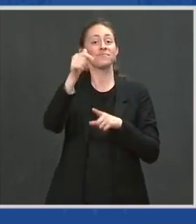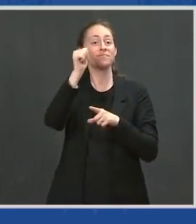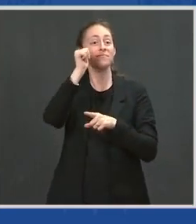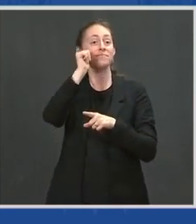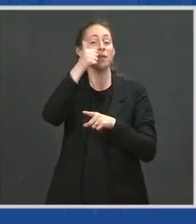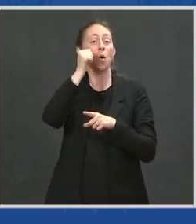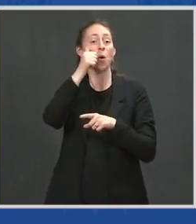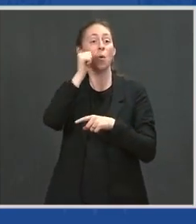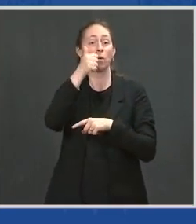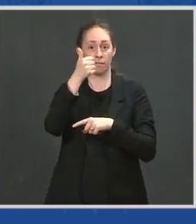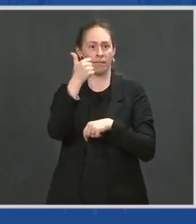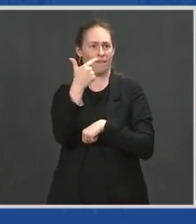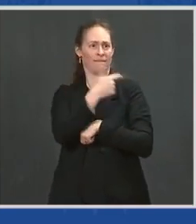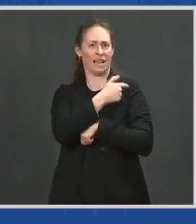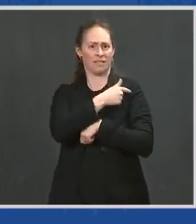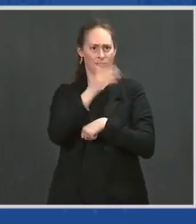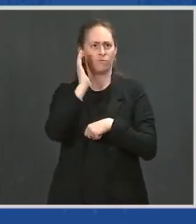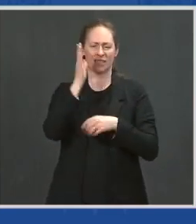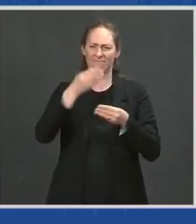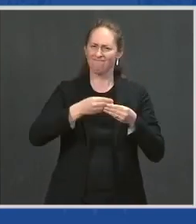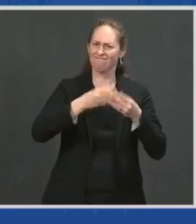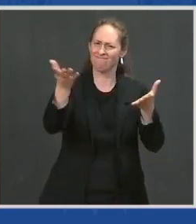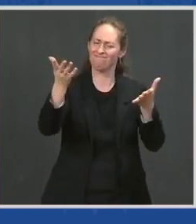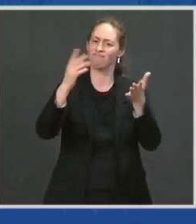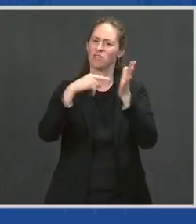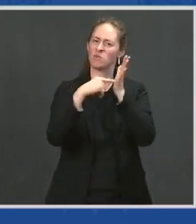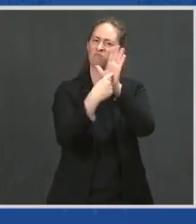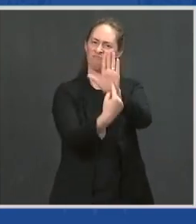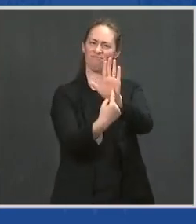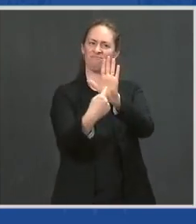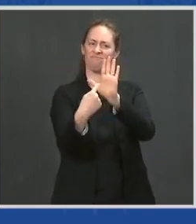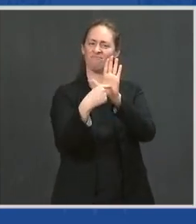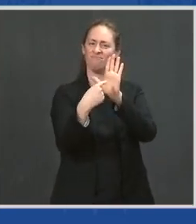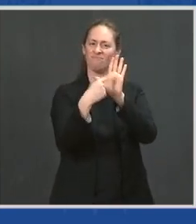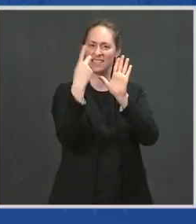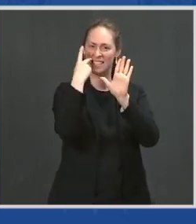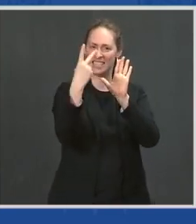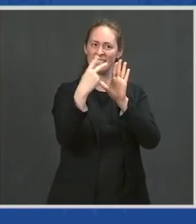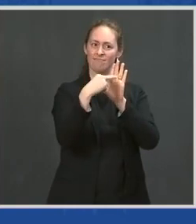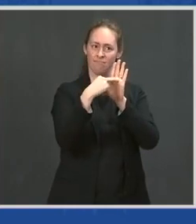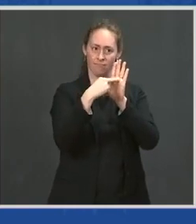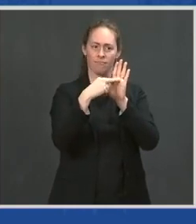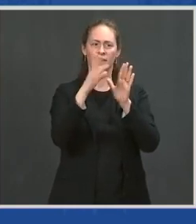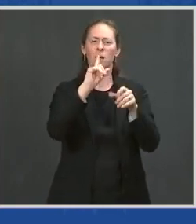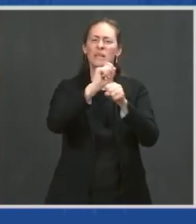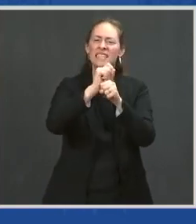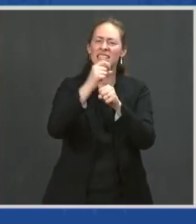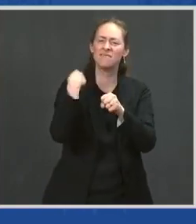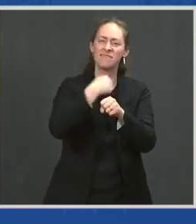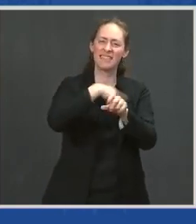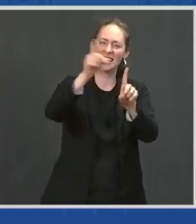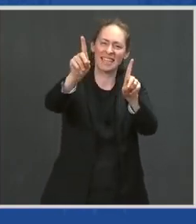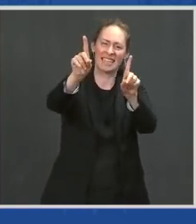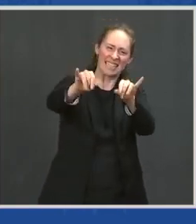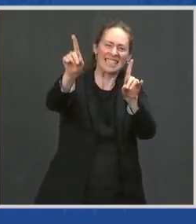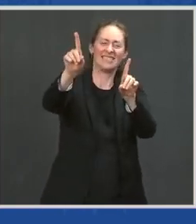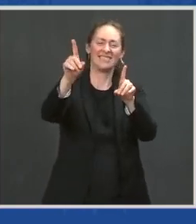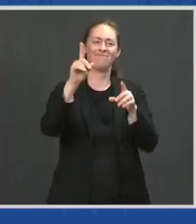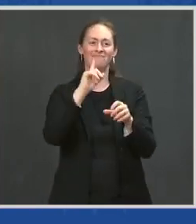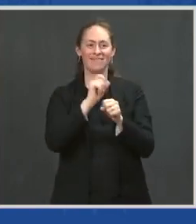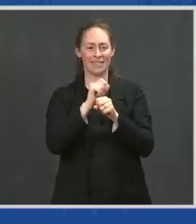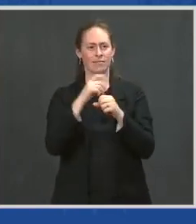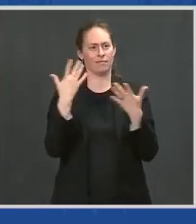out, we will show that today we did it. Today we hit 200 million